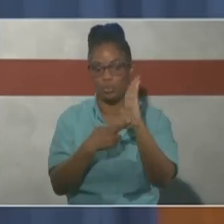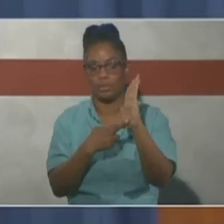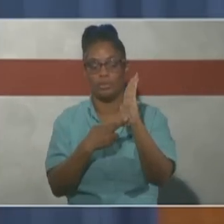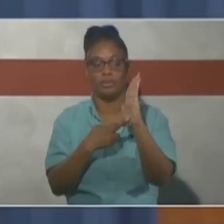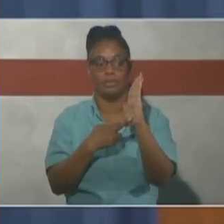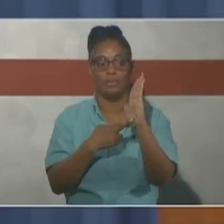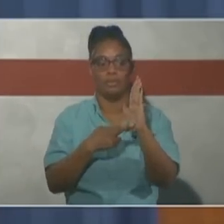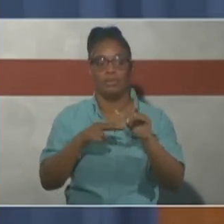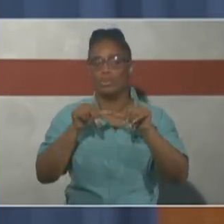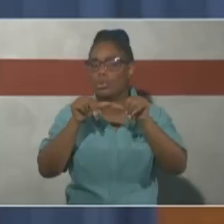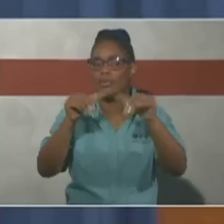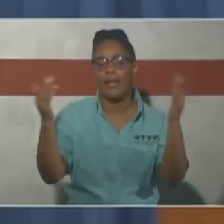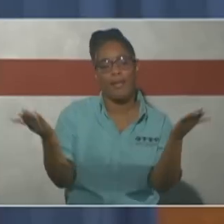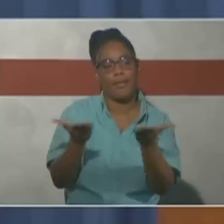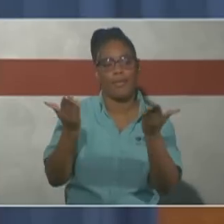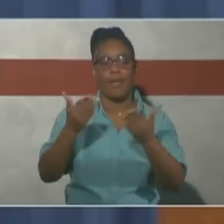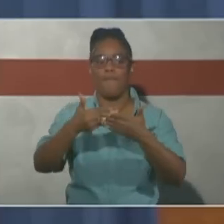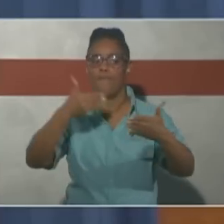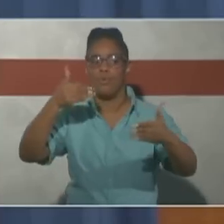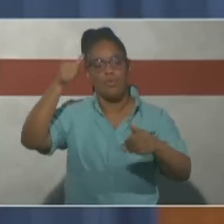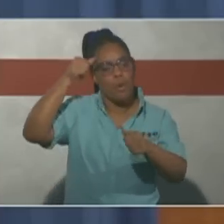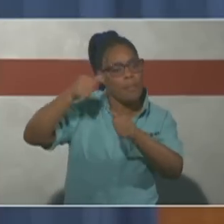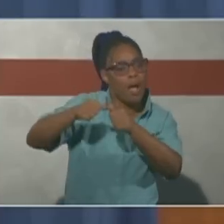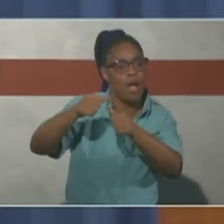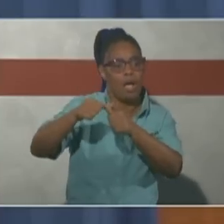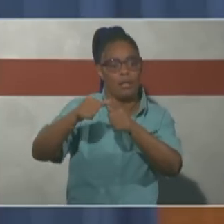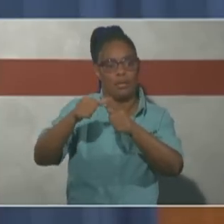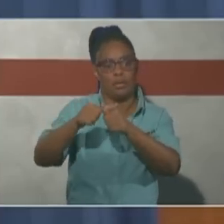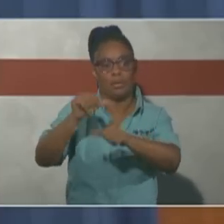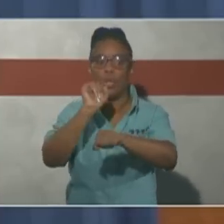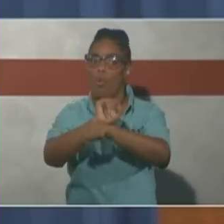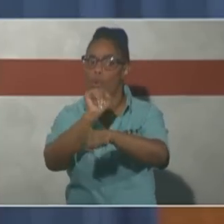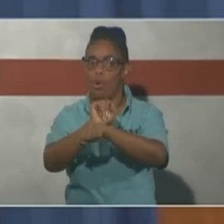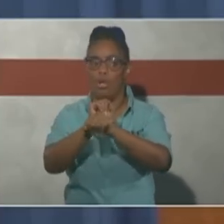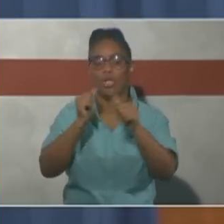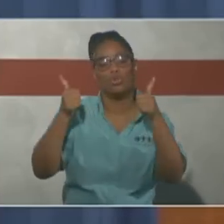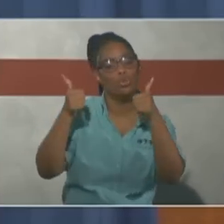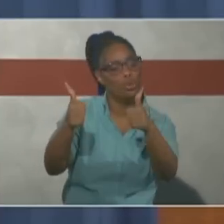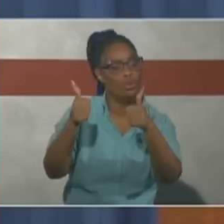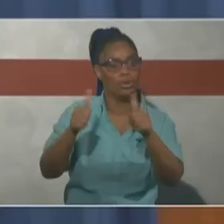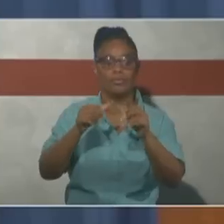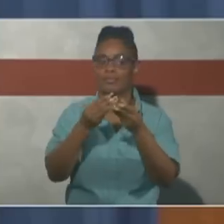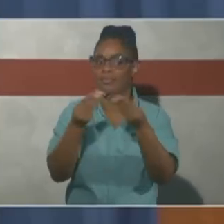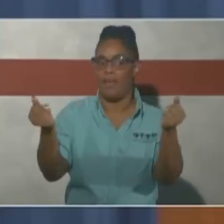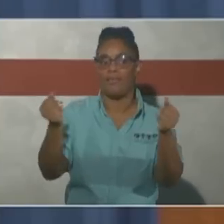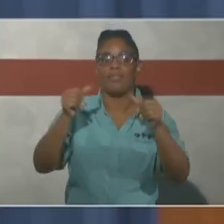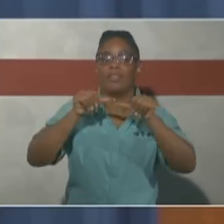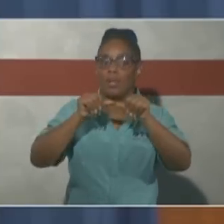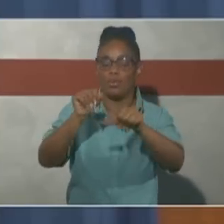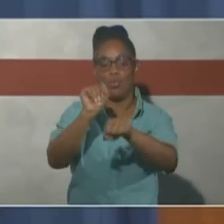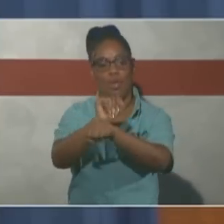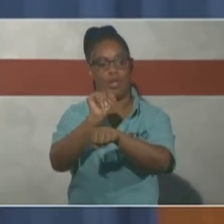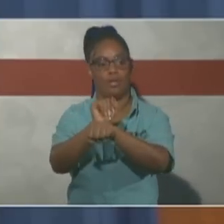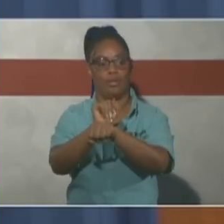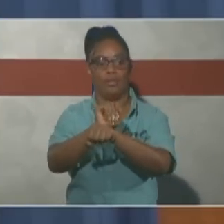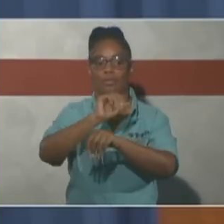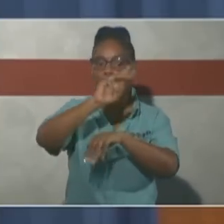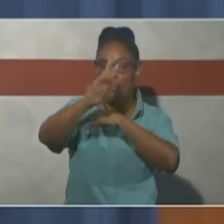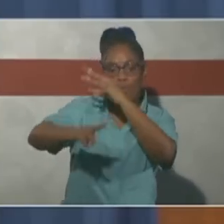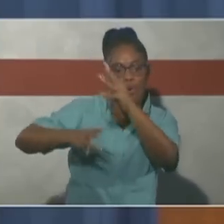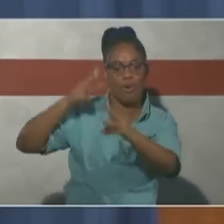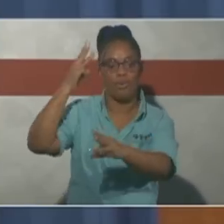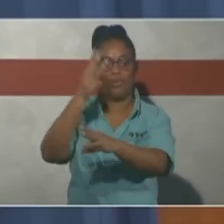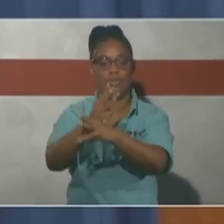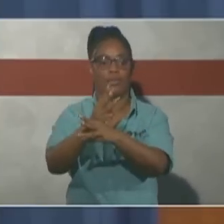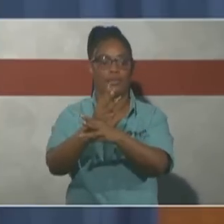Again, I stress to the nation that the public health measures, we've been here before,